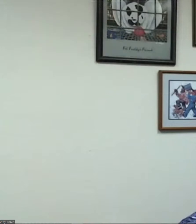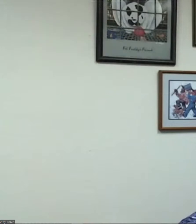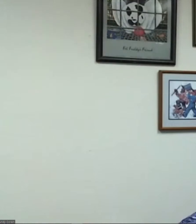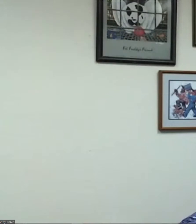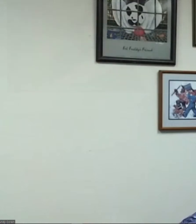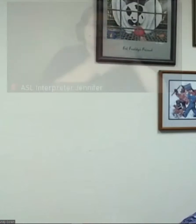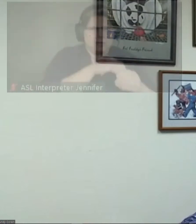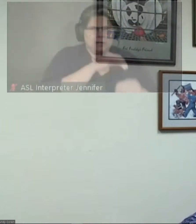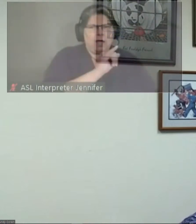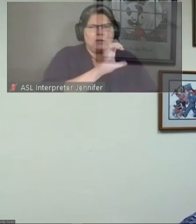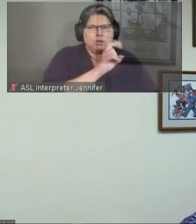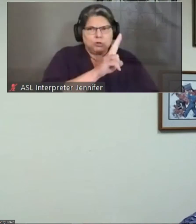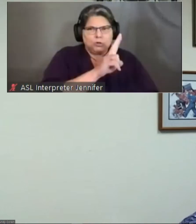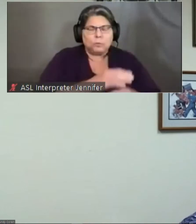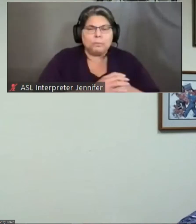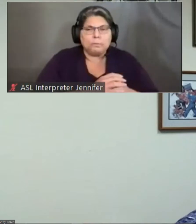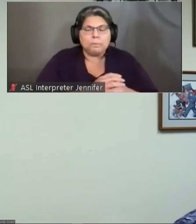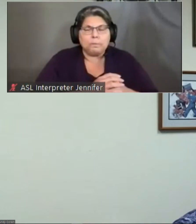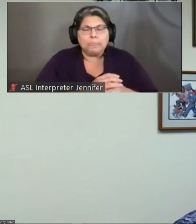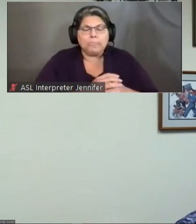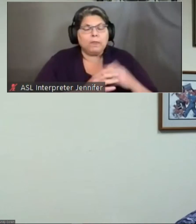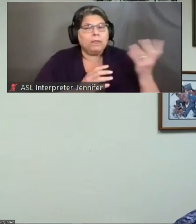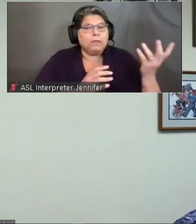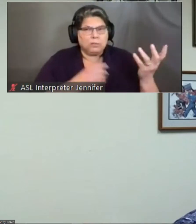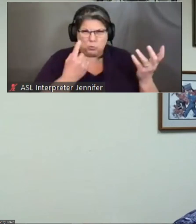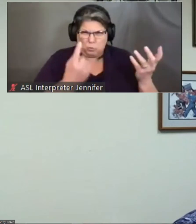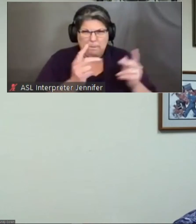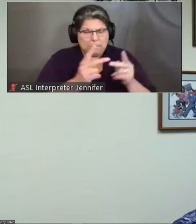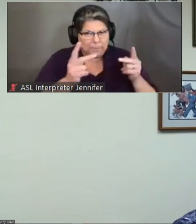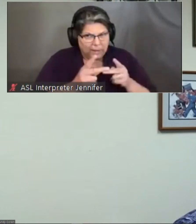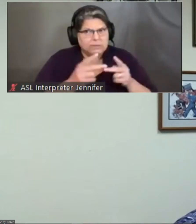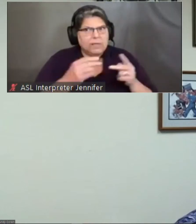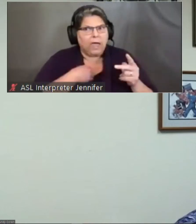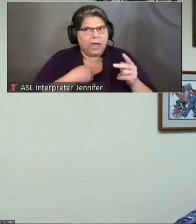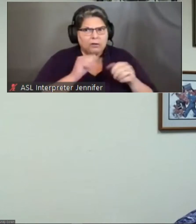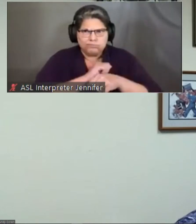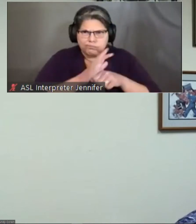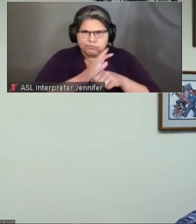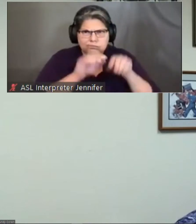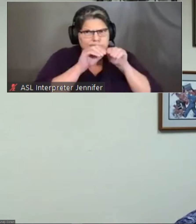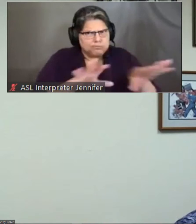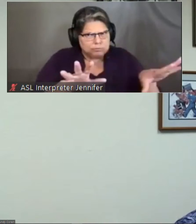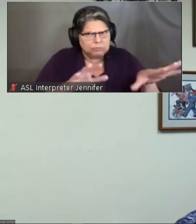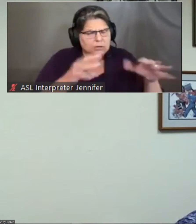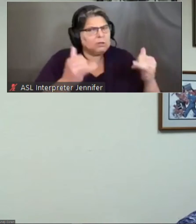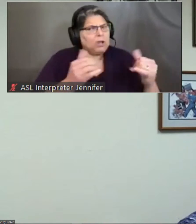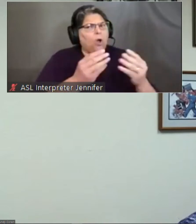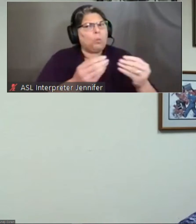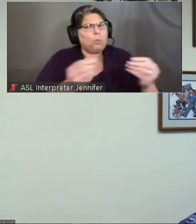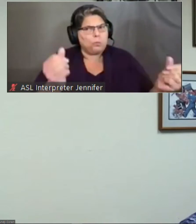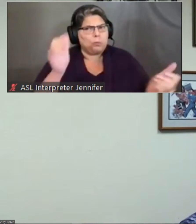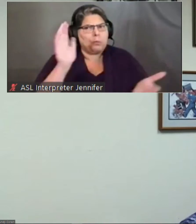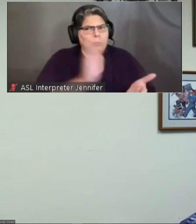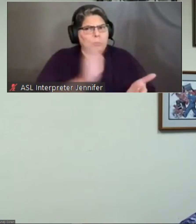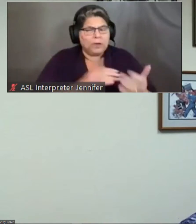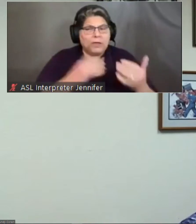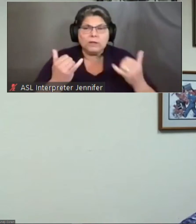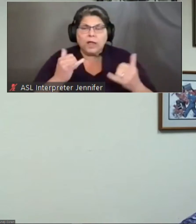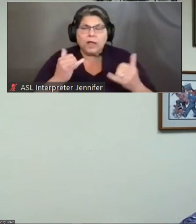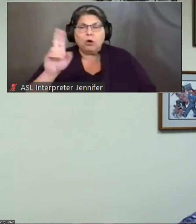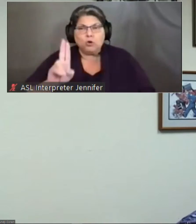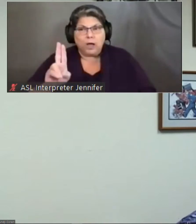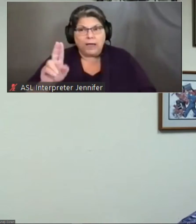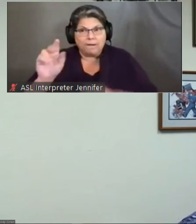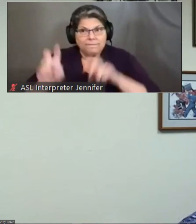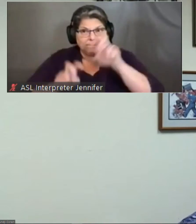Outbreaks, Ukiah post-acute outbreak is resolving. Testing now available at the Ukiah Fairgrounds every